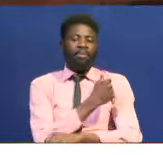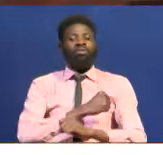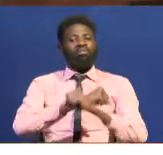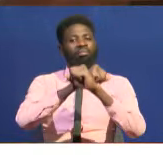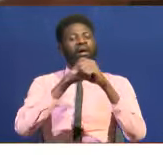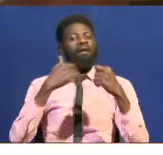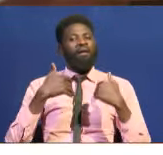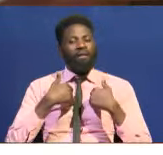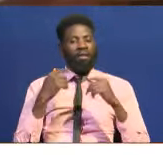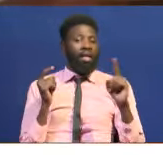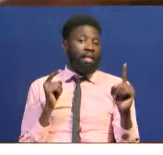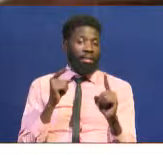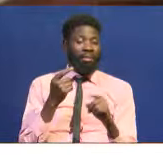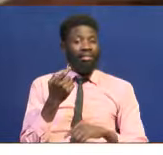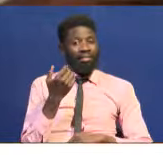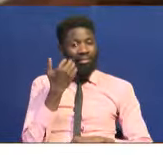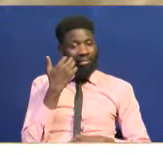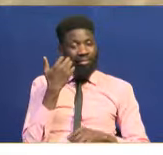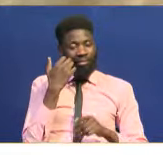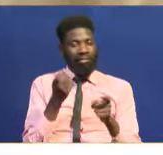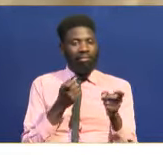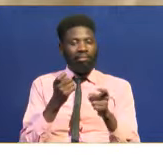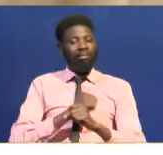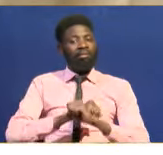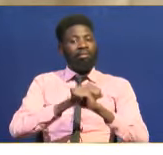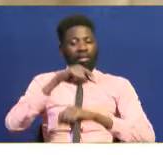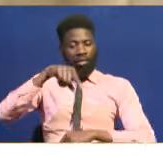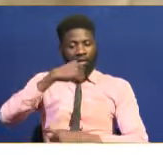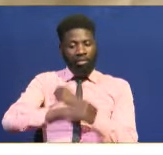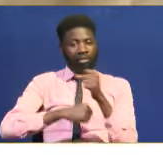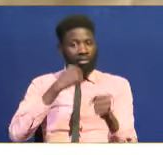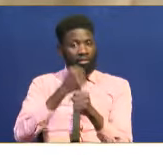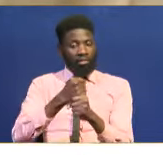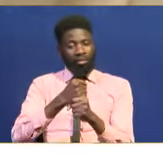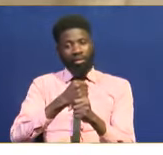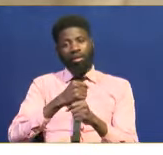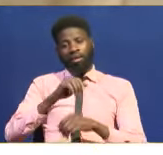infectious disease by the end of the year. Abdiaziz Hashim for Easy Friday.